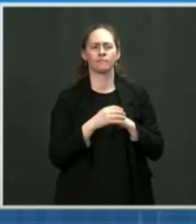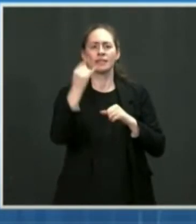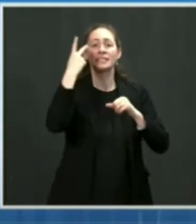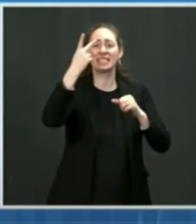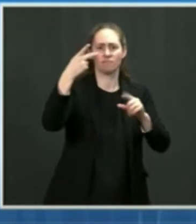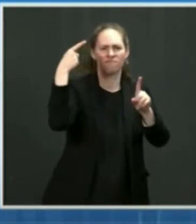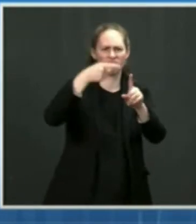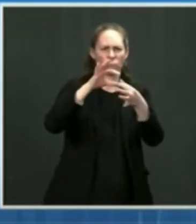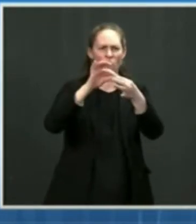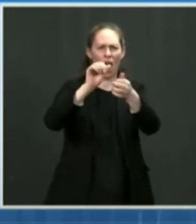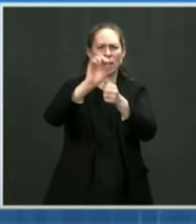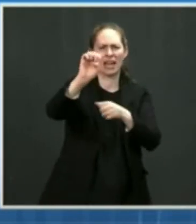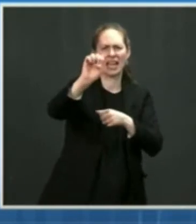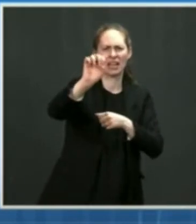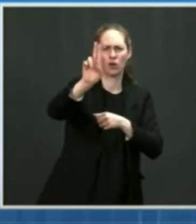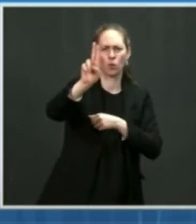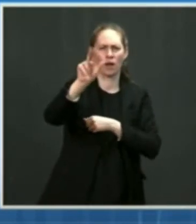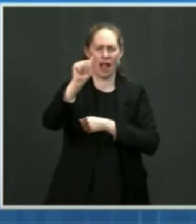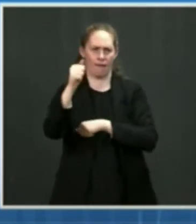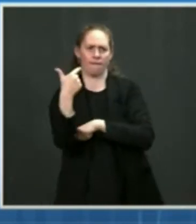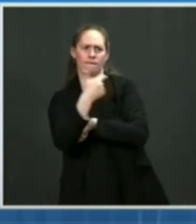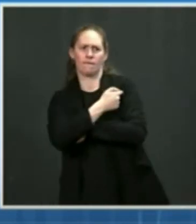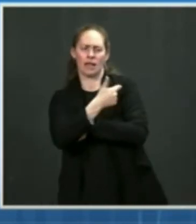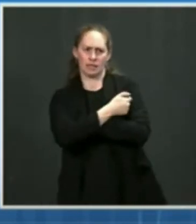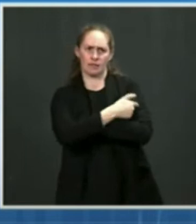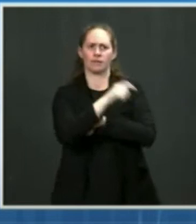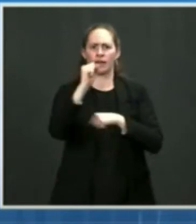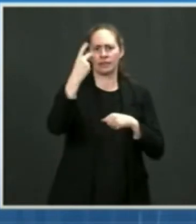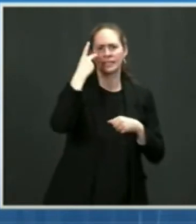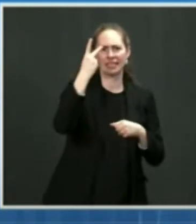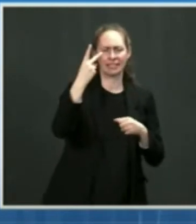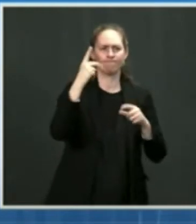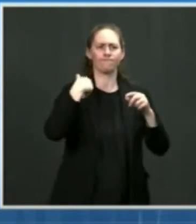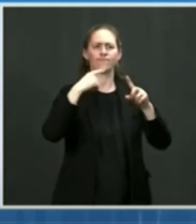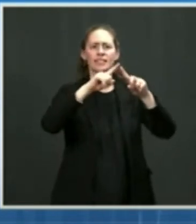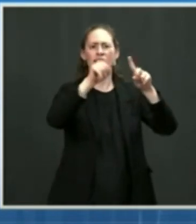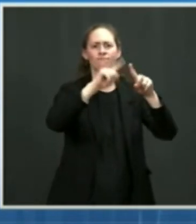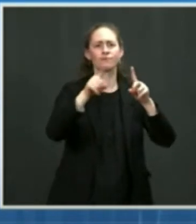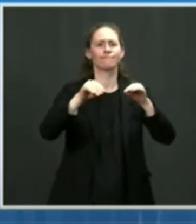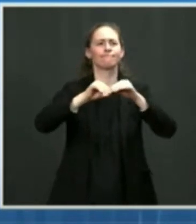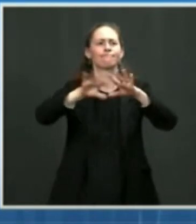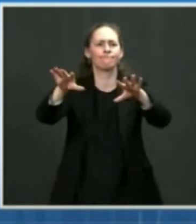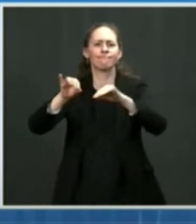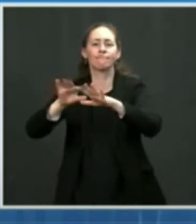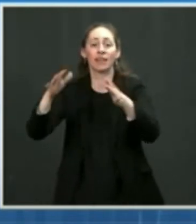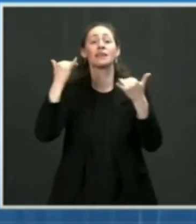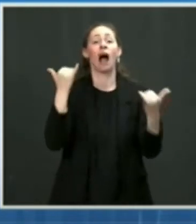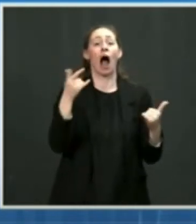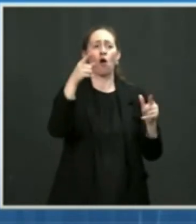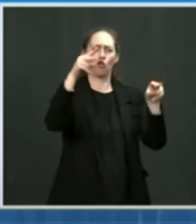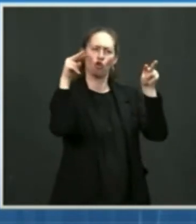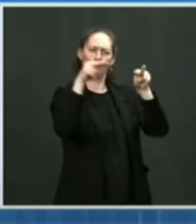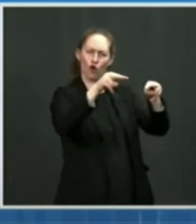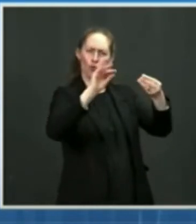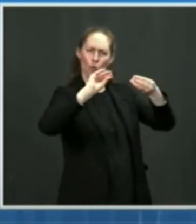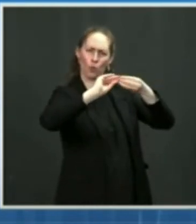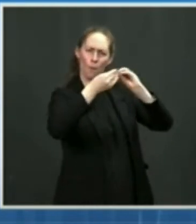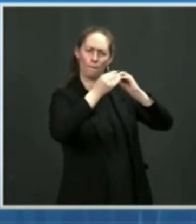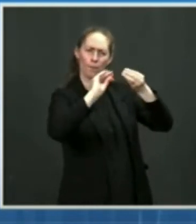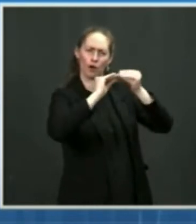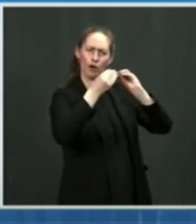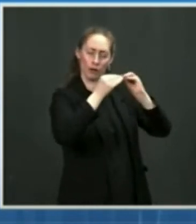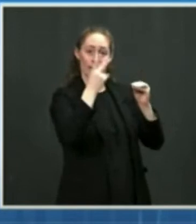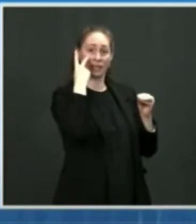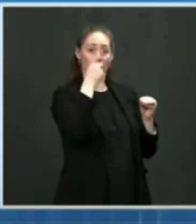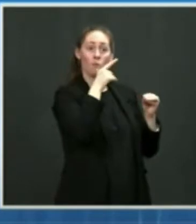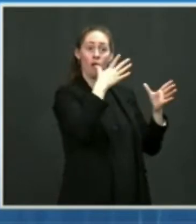of breakthroughs over the number of vaccinations, and you see, or the number of breakthroughs, number of infections in the number of